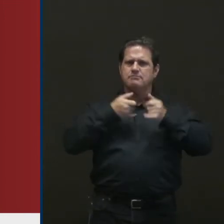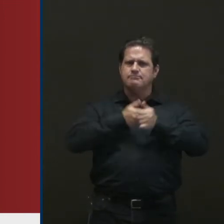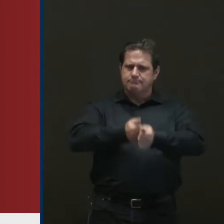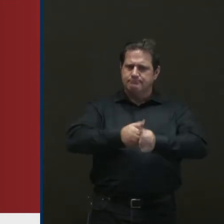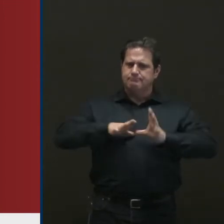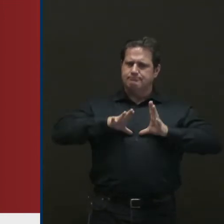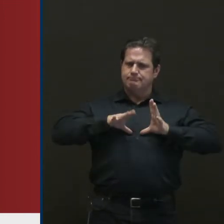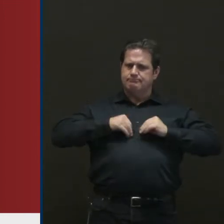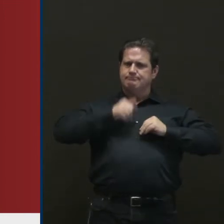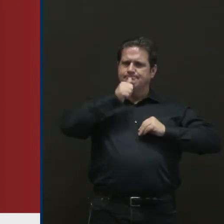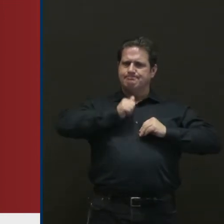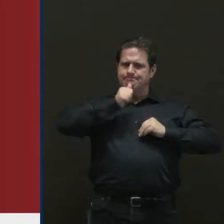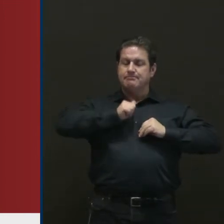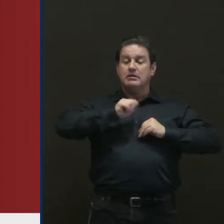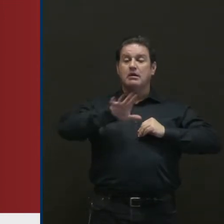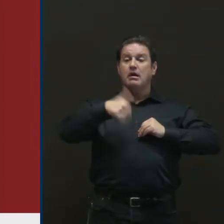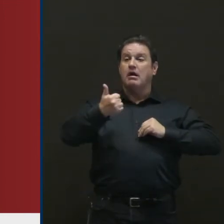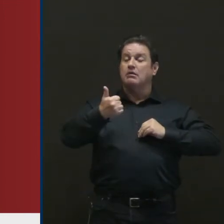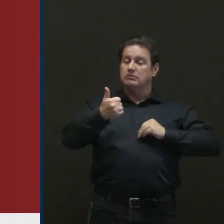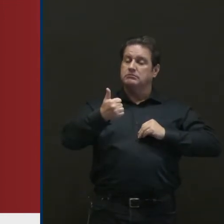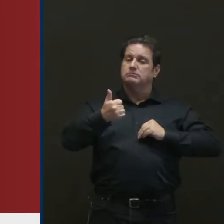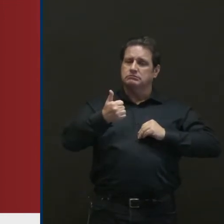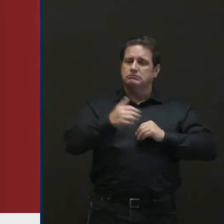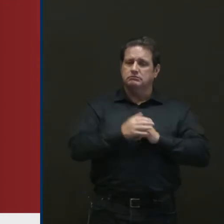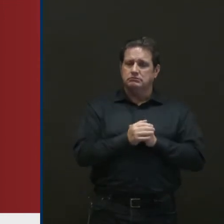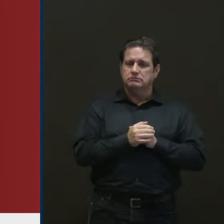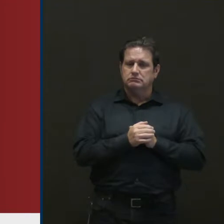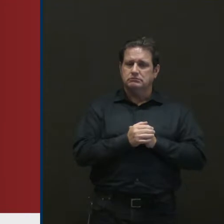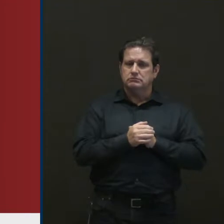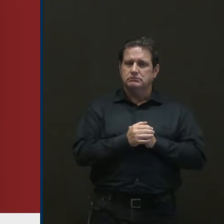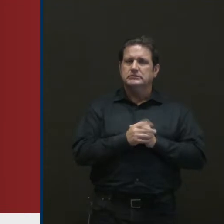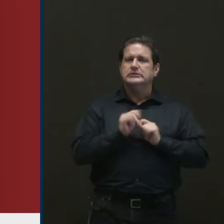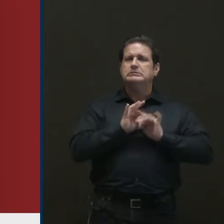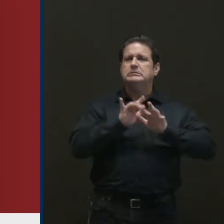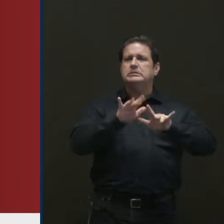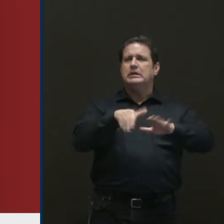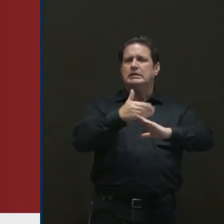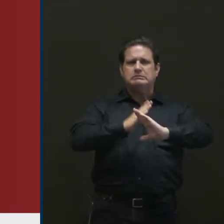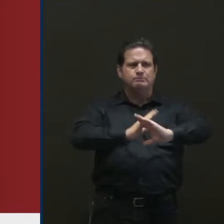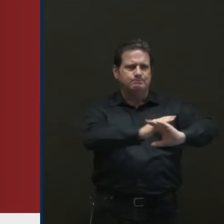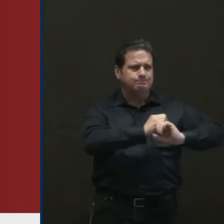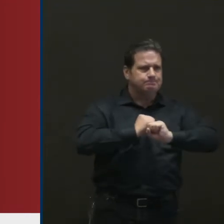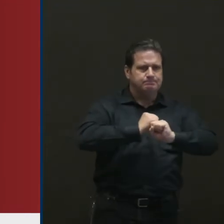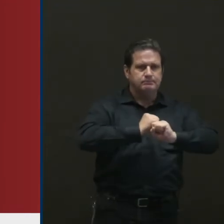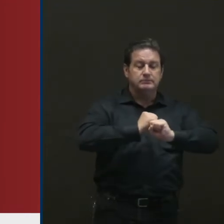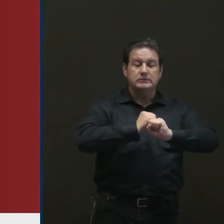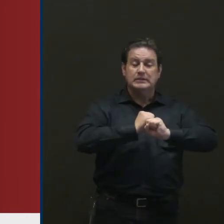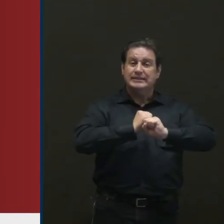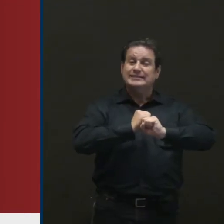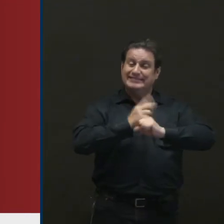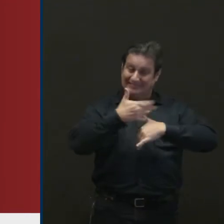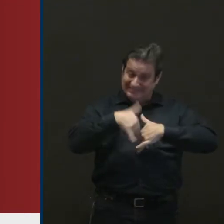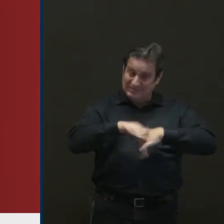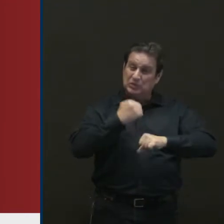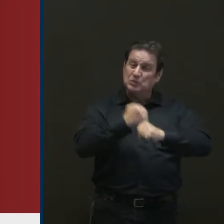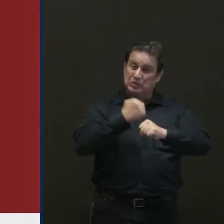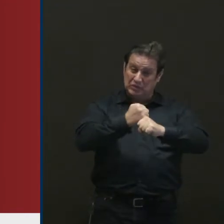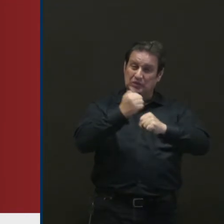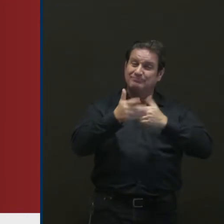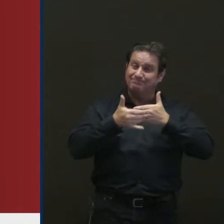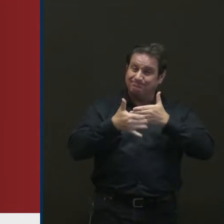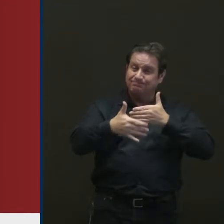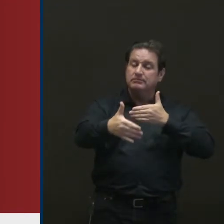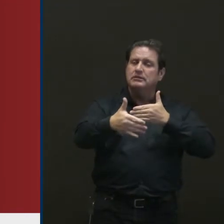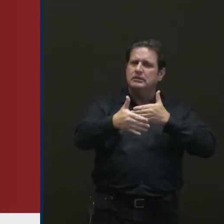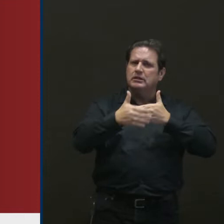protect themselves and mostly others from the spread of COVID-19. So we have a lot of work to do, and